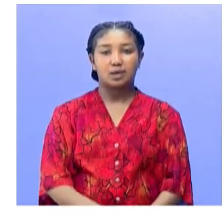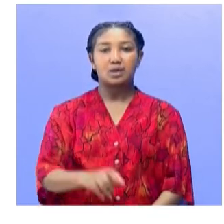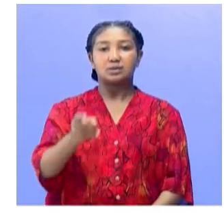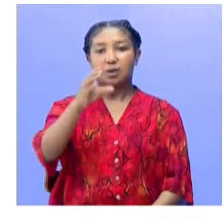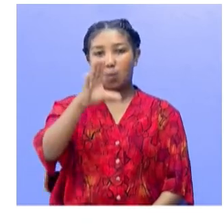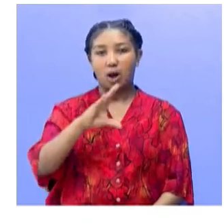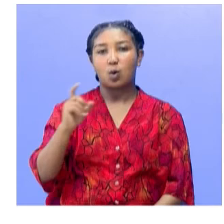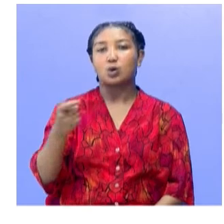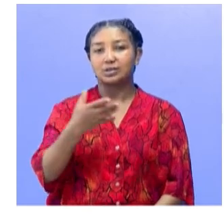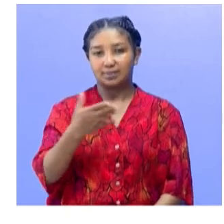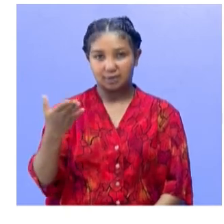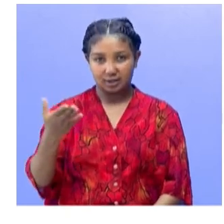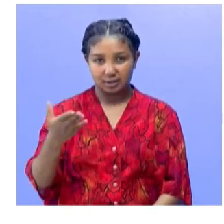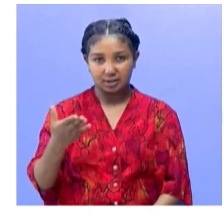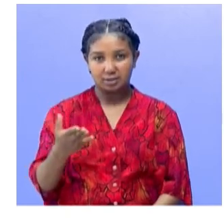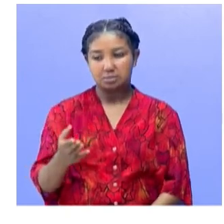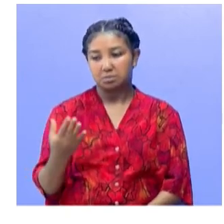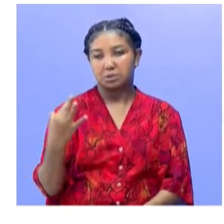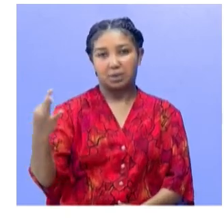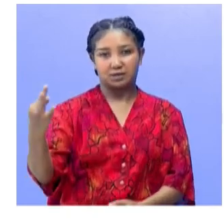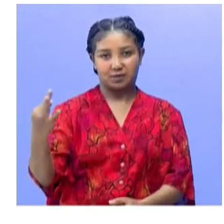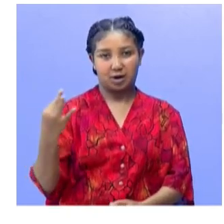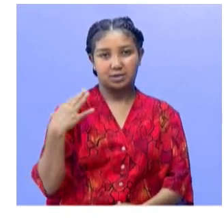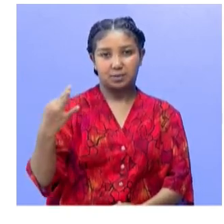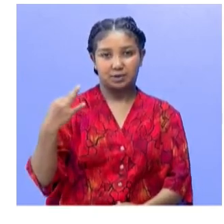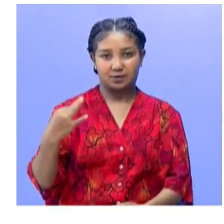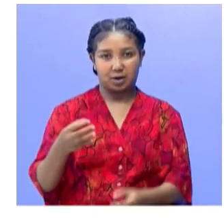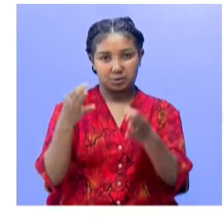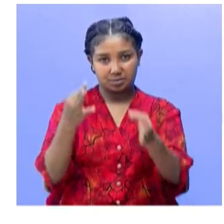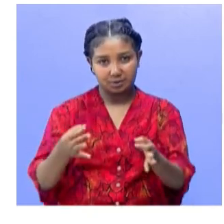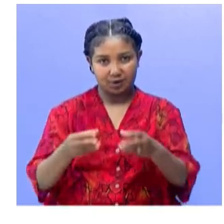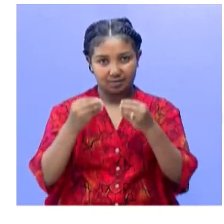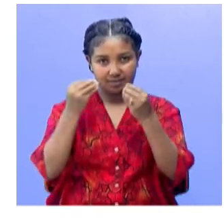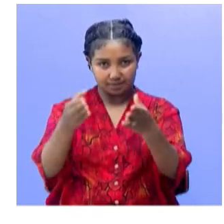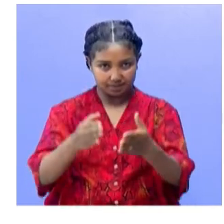someone or something specifically. Okay? Specifically.